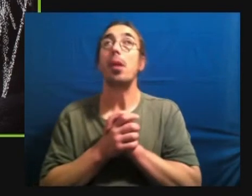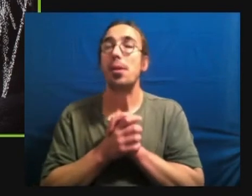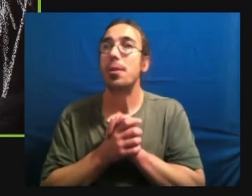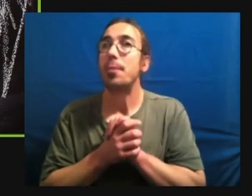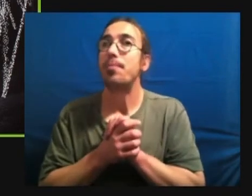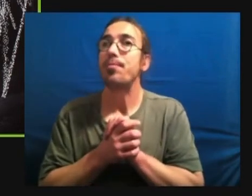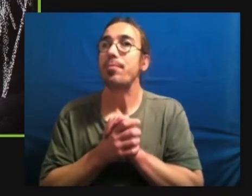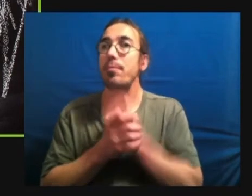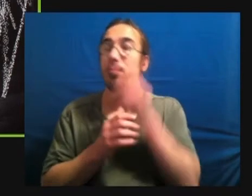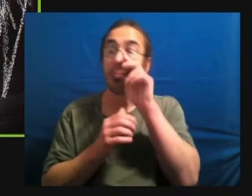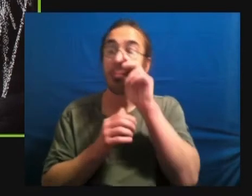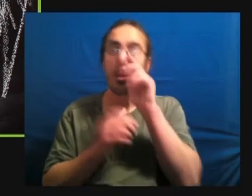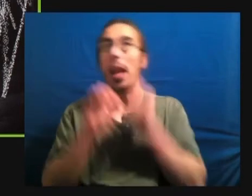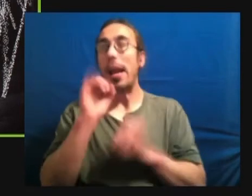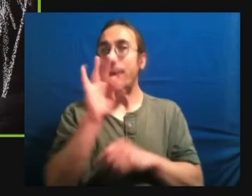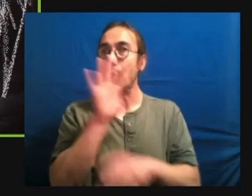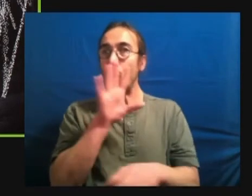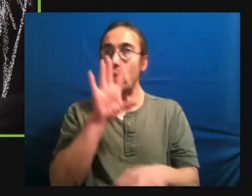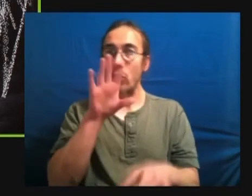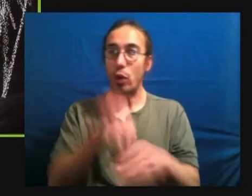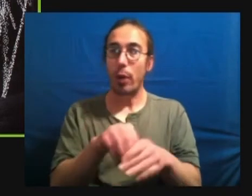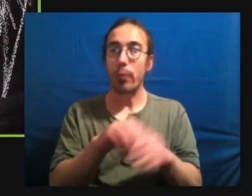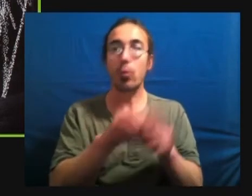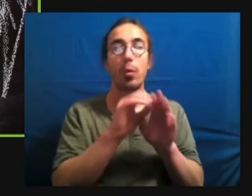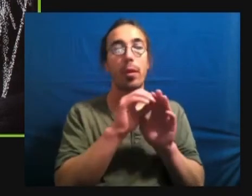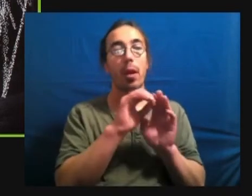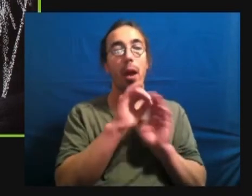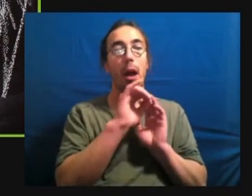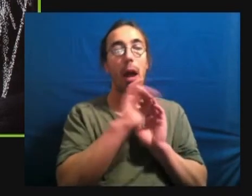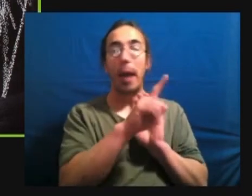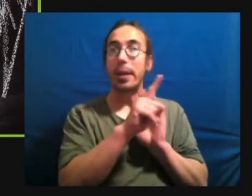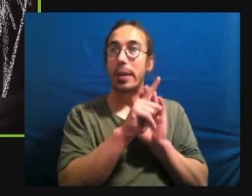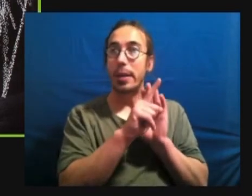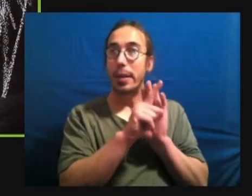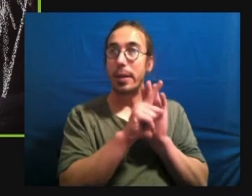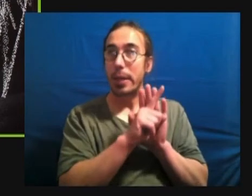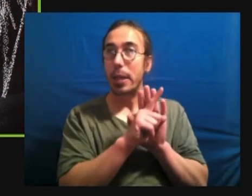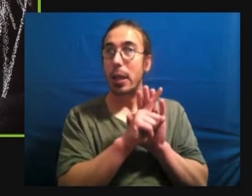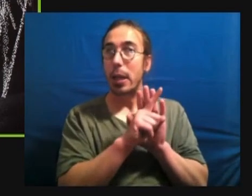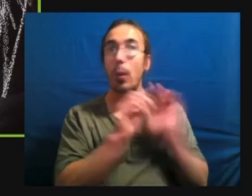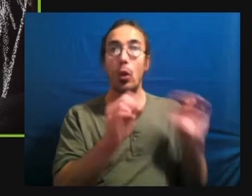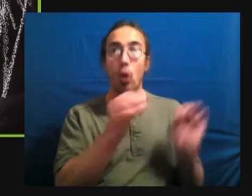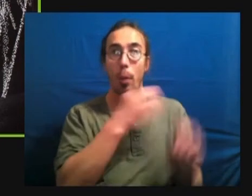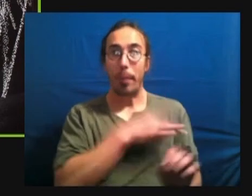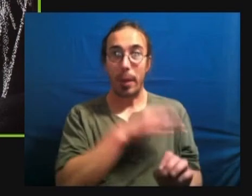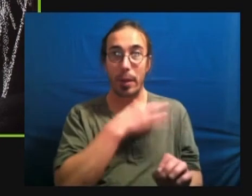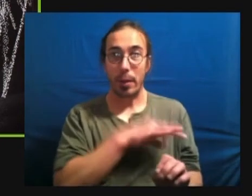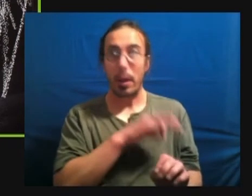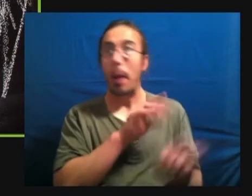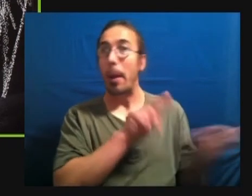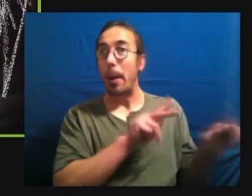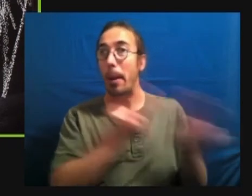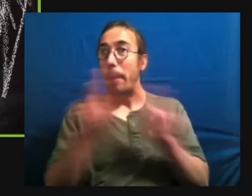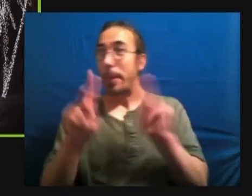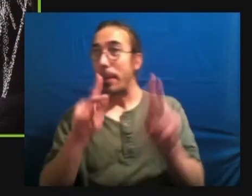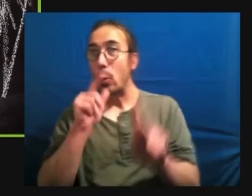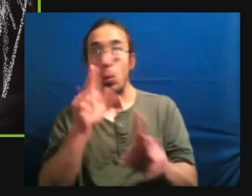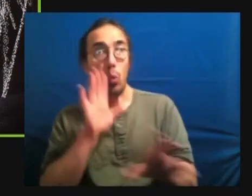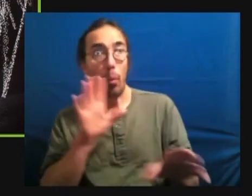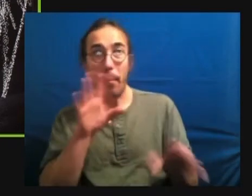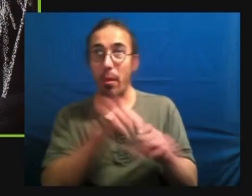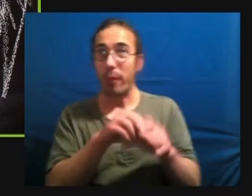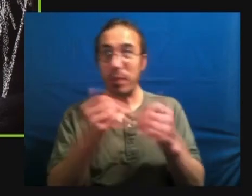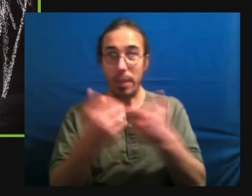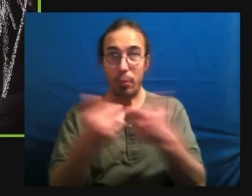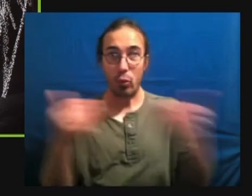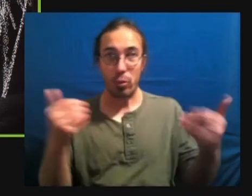identity intersections with more privilege than other people who do not belong to those same identity intersections, your